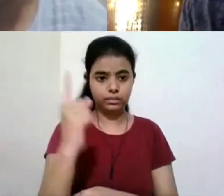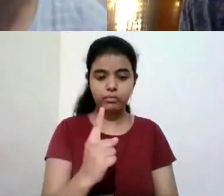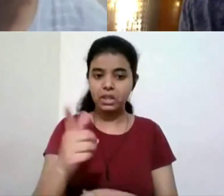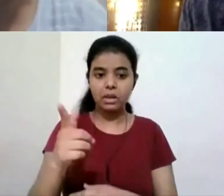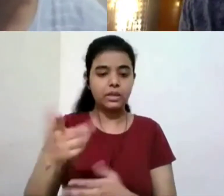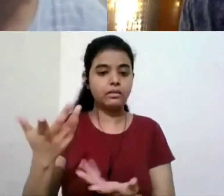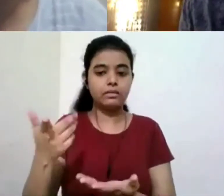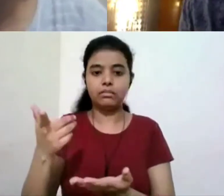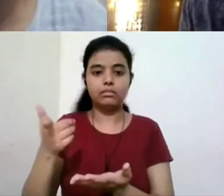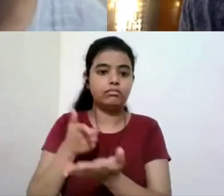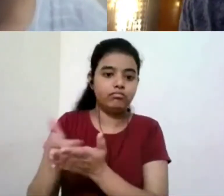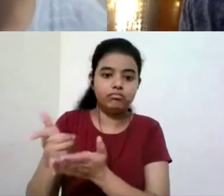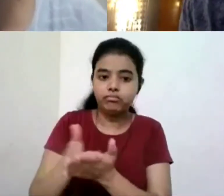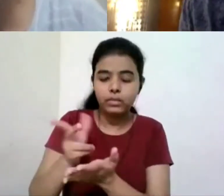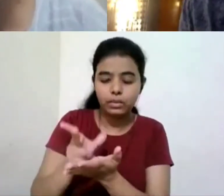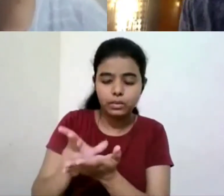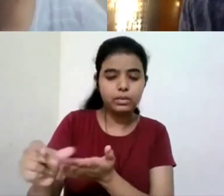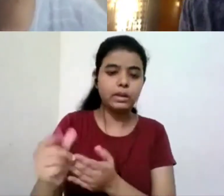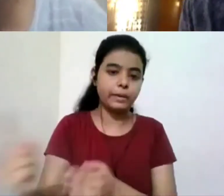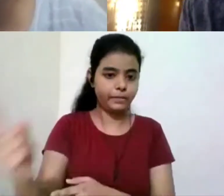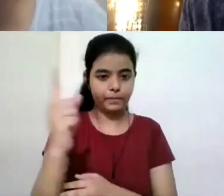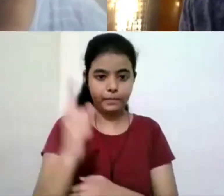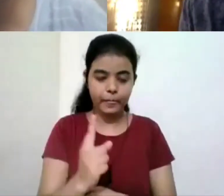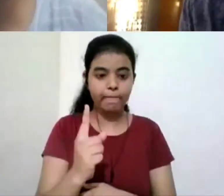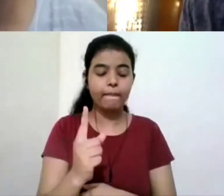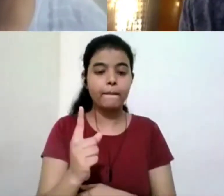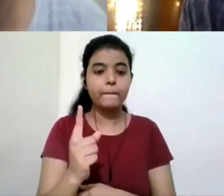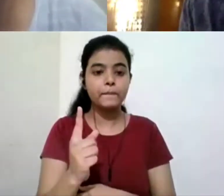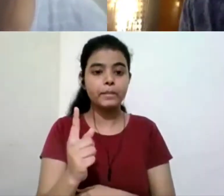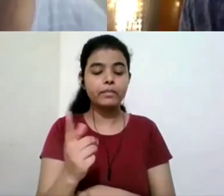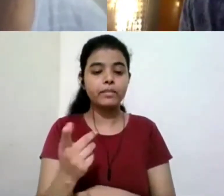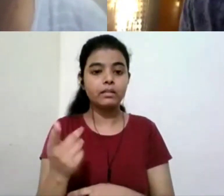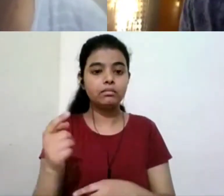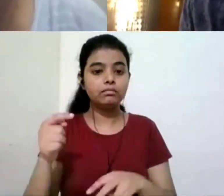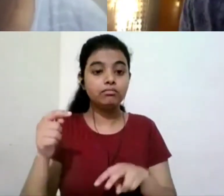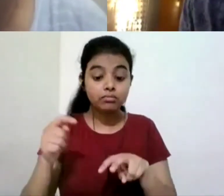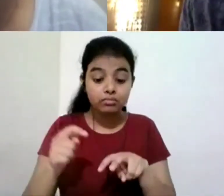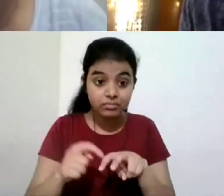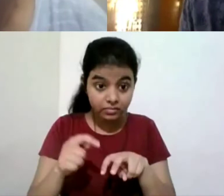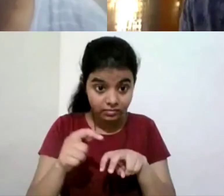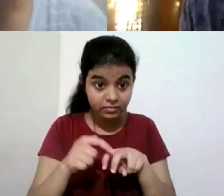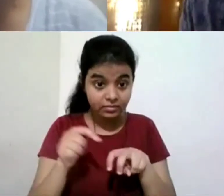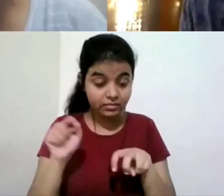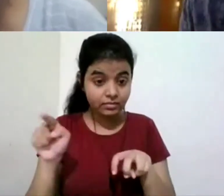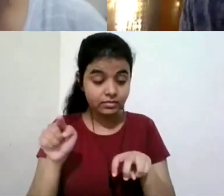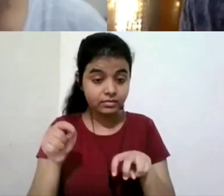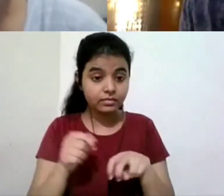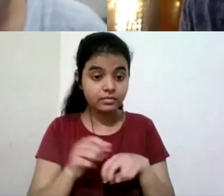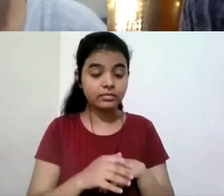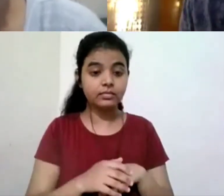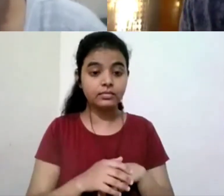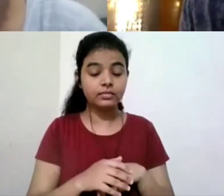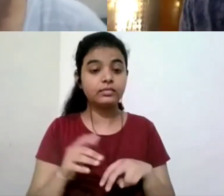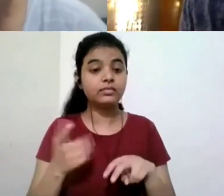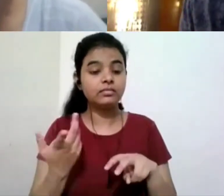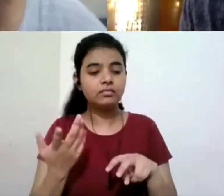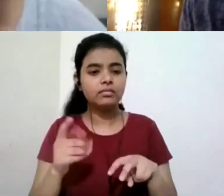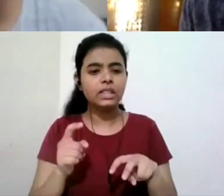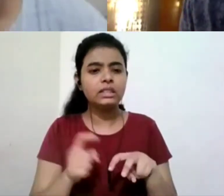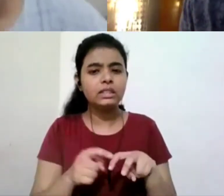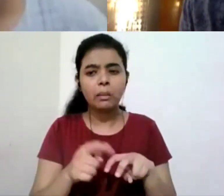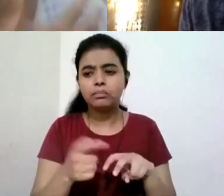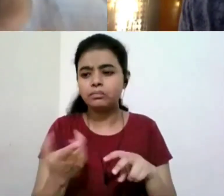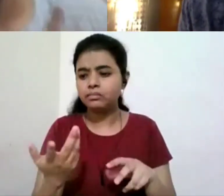of the country where evidently his limp was targeted in a manner which was as acute